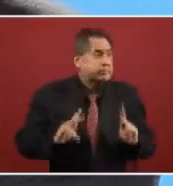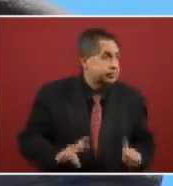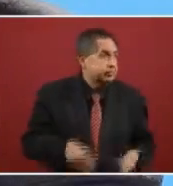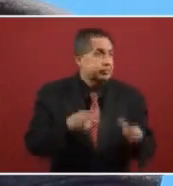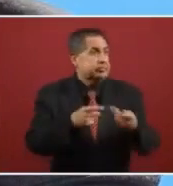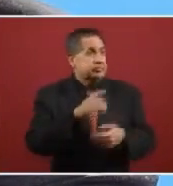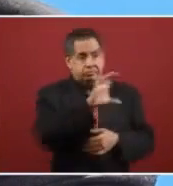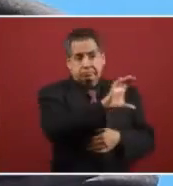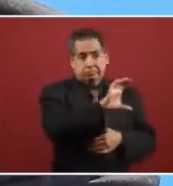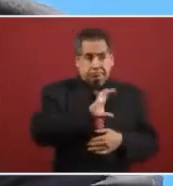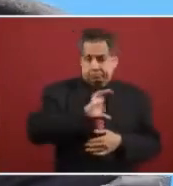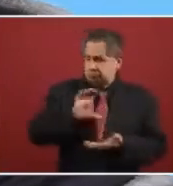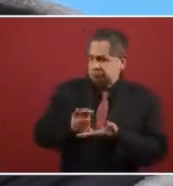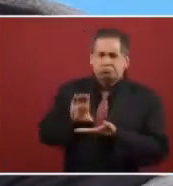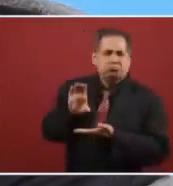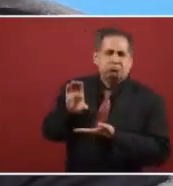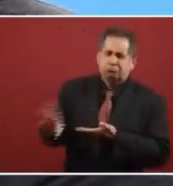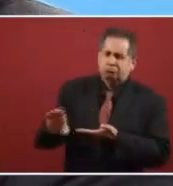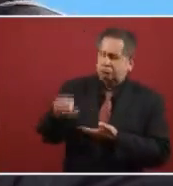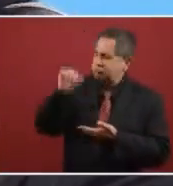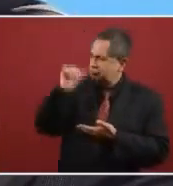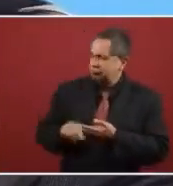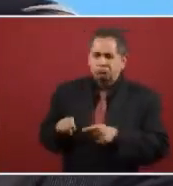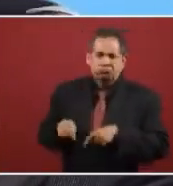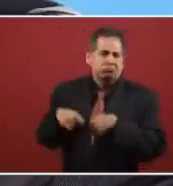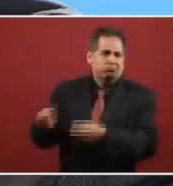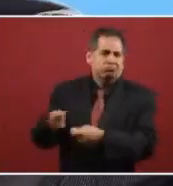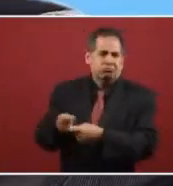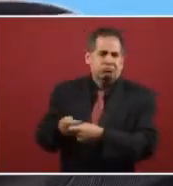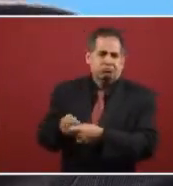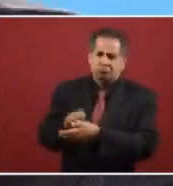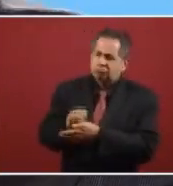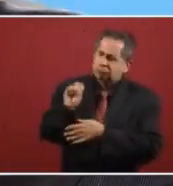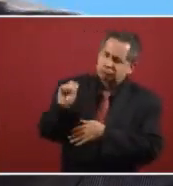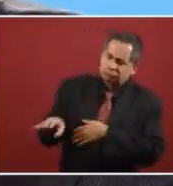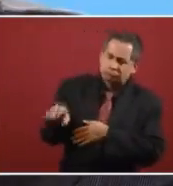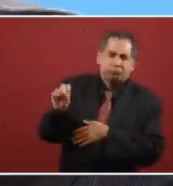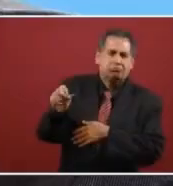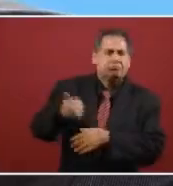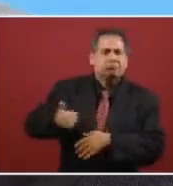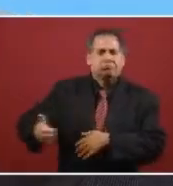gained from this sale, they're going to give it transfer immediately